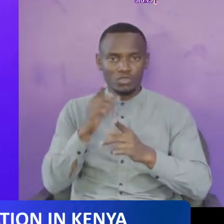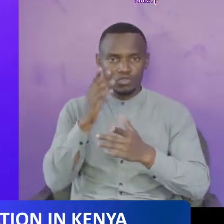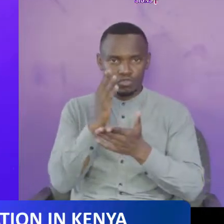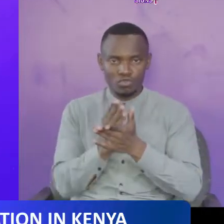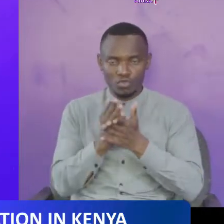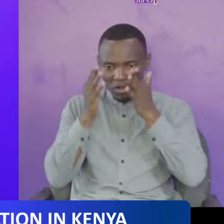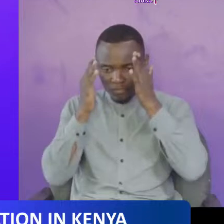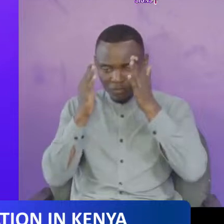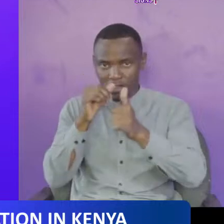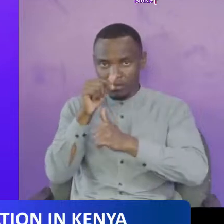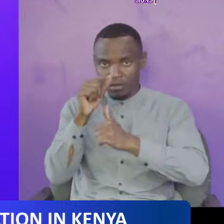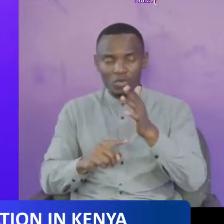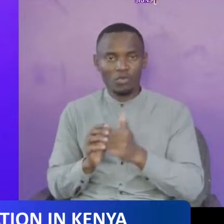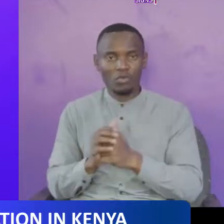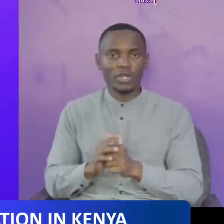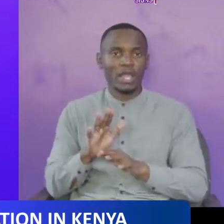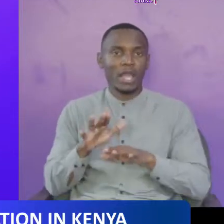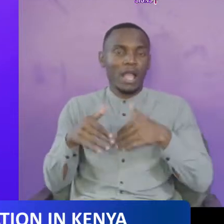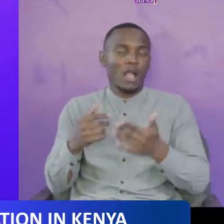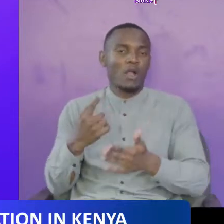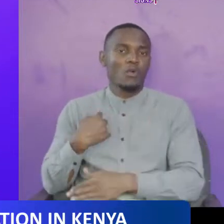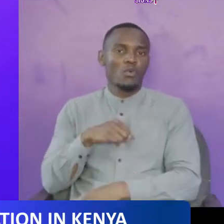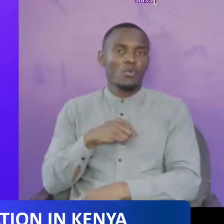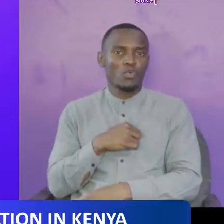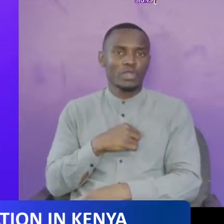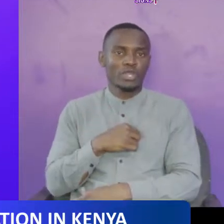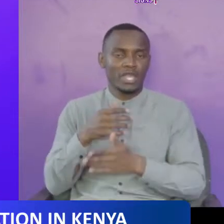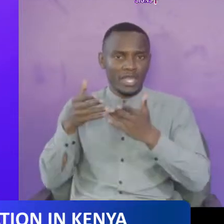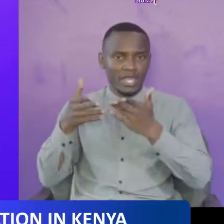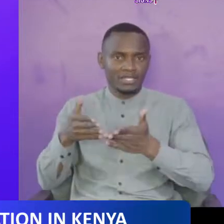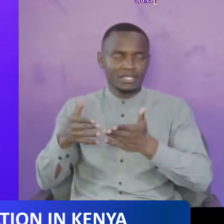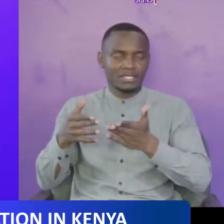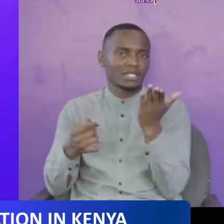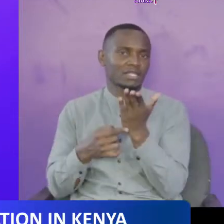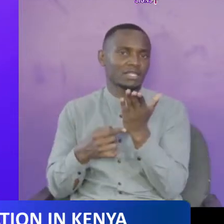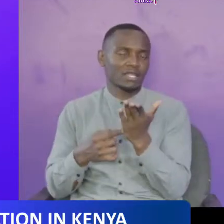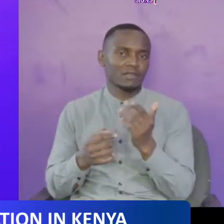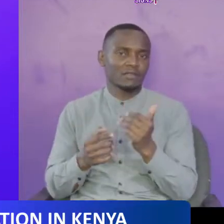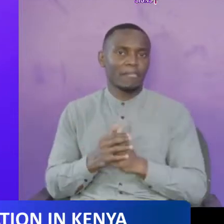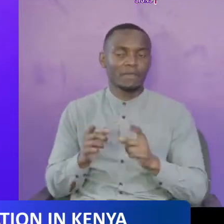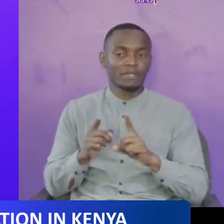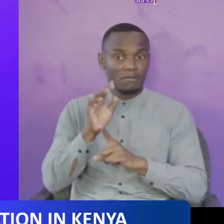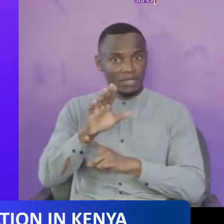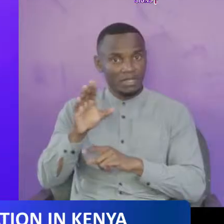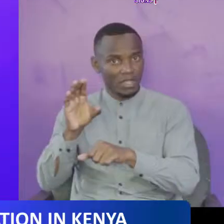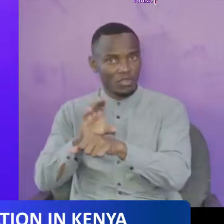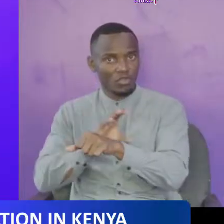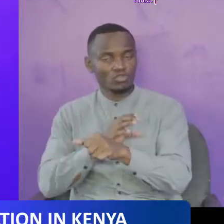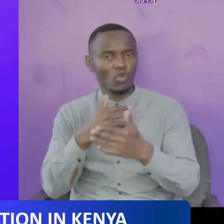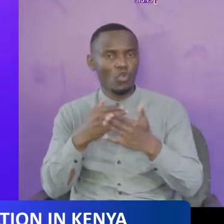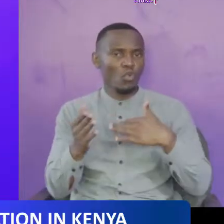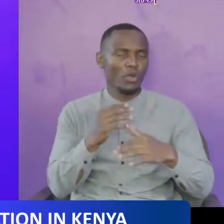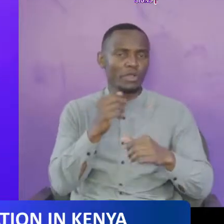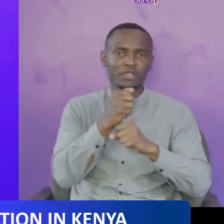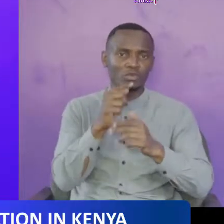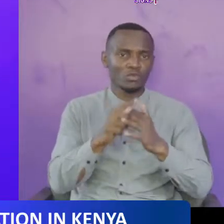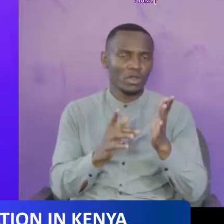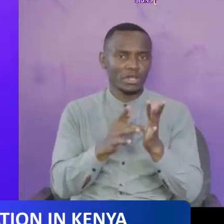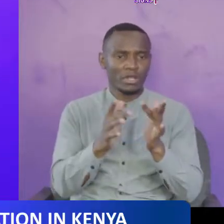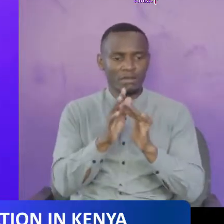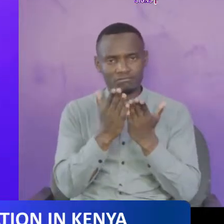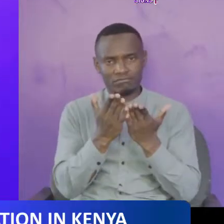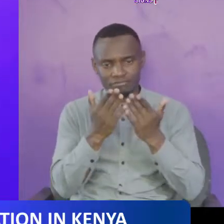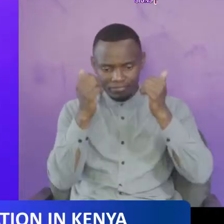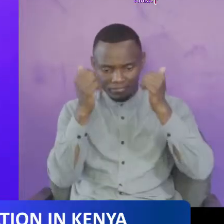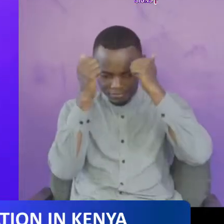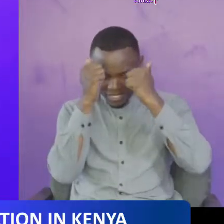the technology, in tech, even within their courses, whether you're doing theology, communication,